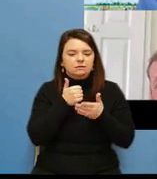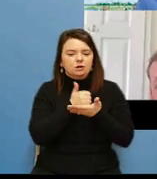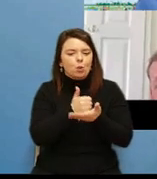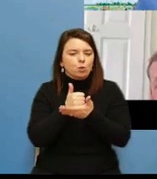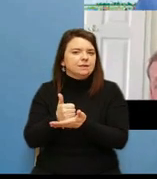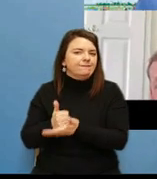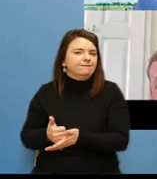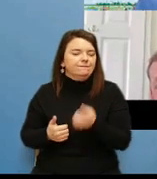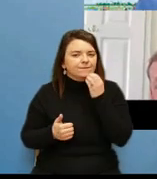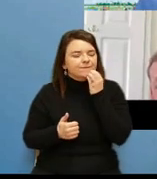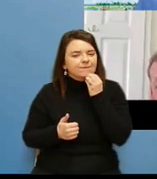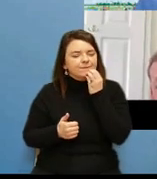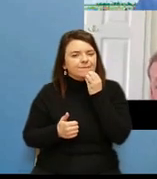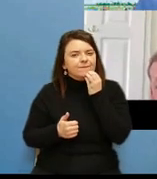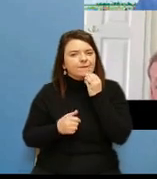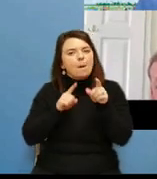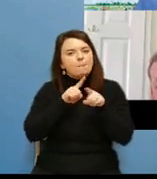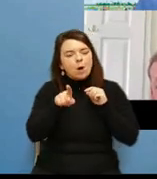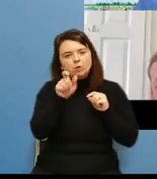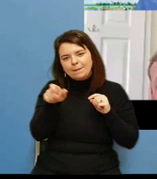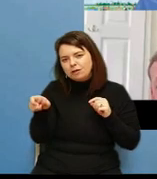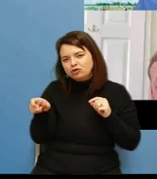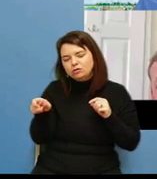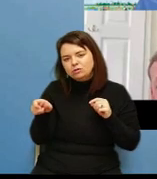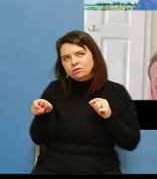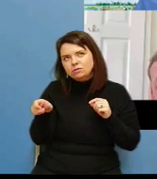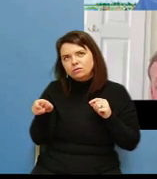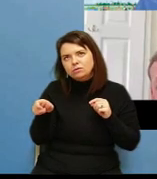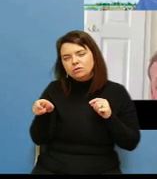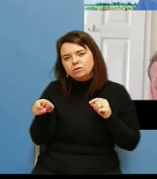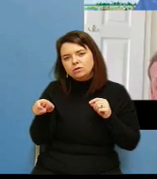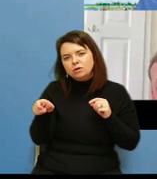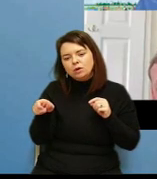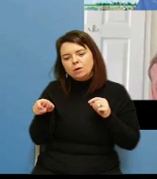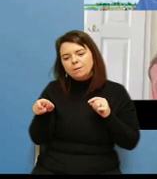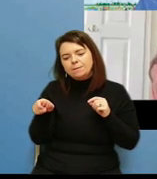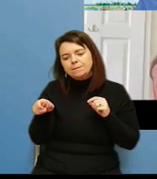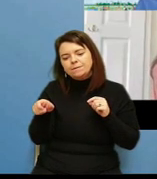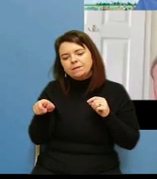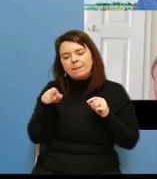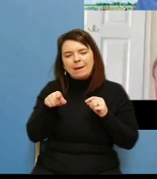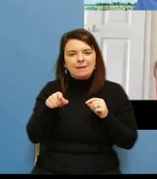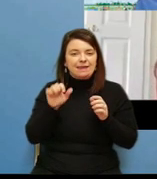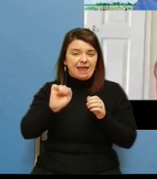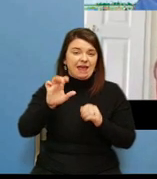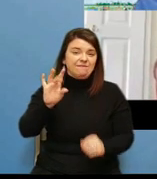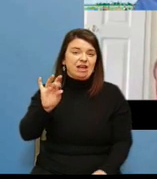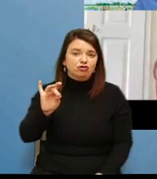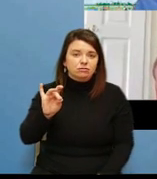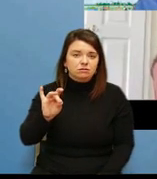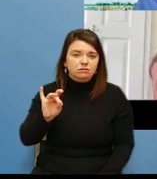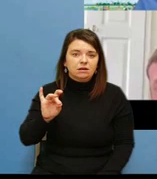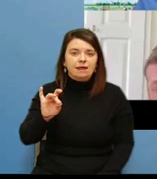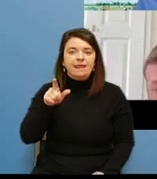being relatively supportive, but reiterating the fact that most patients who come in with